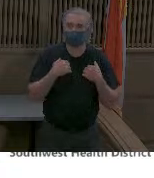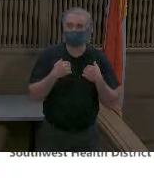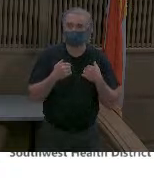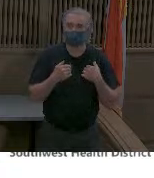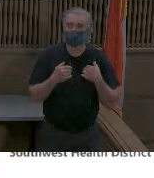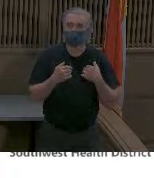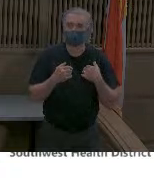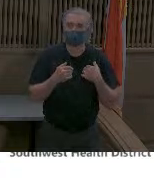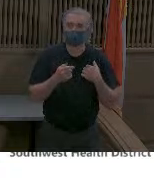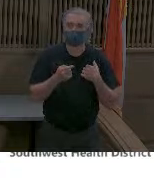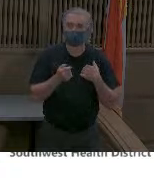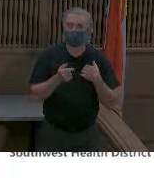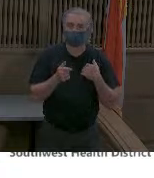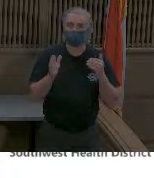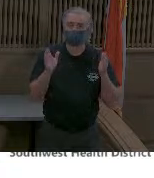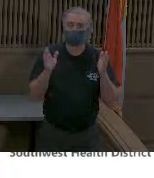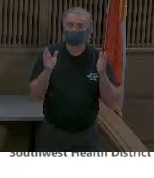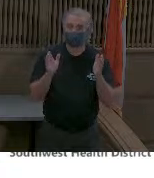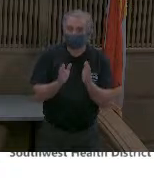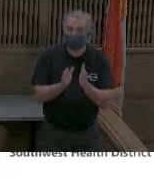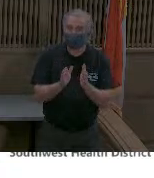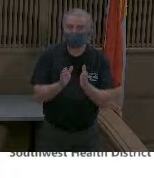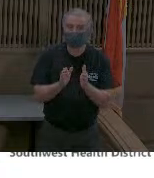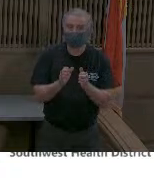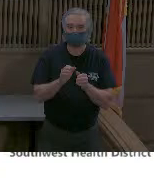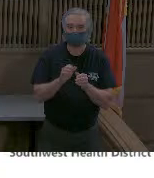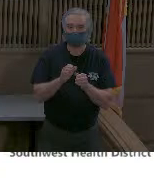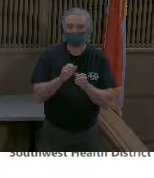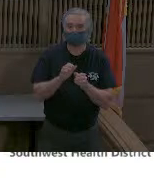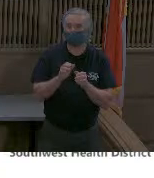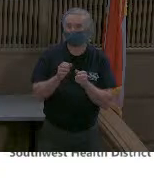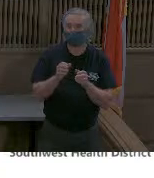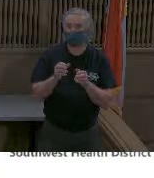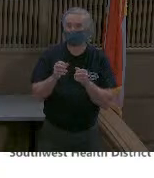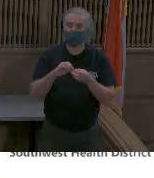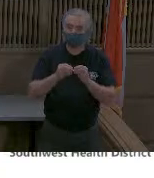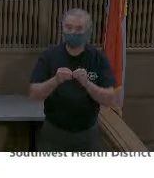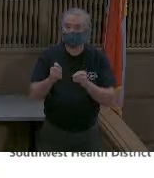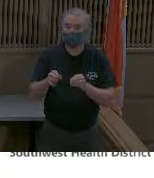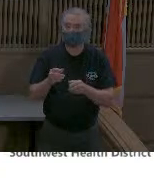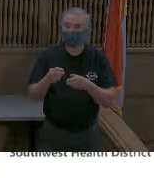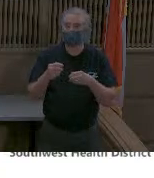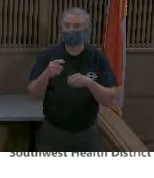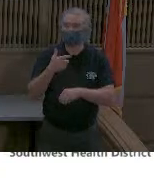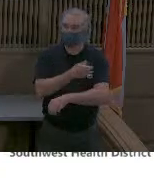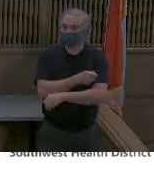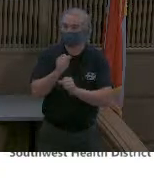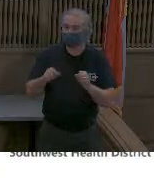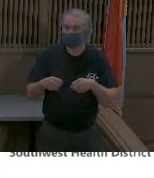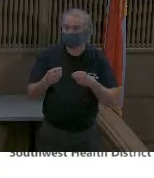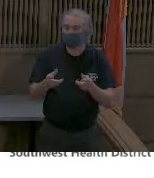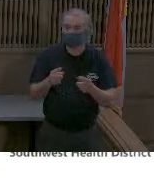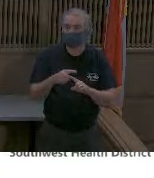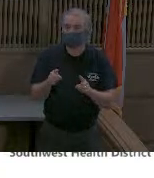out here in Dougherty County. And as Chairman Cohilas pointed out